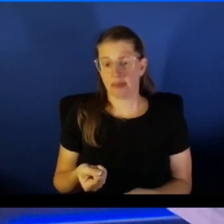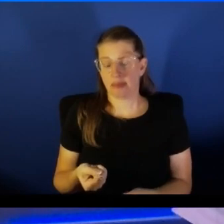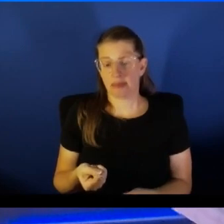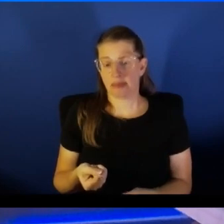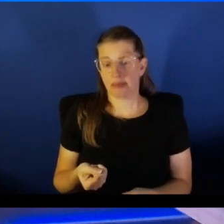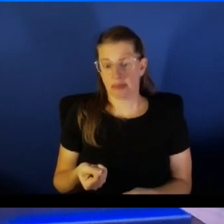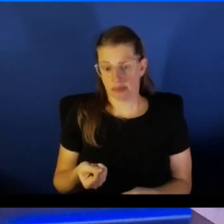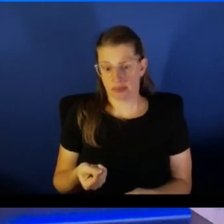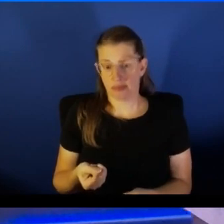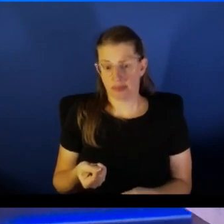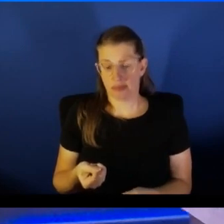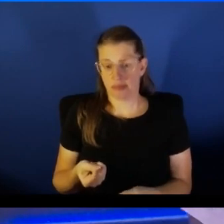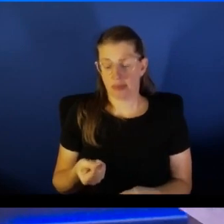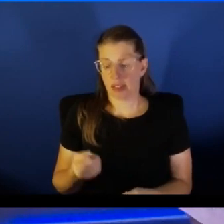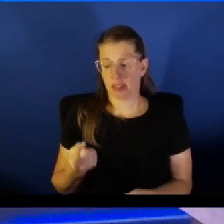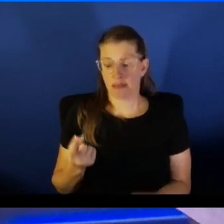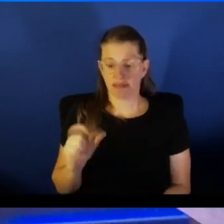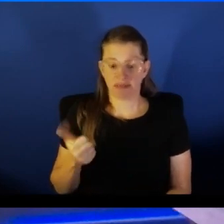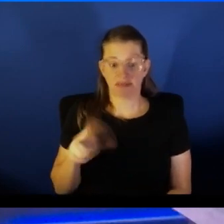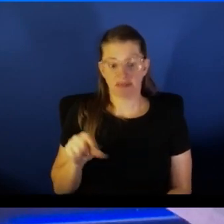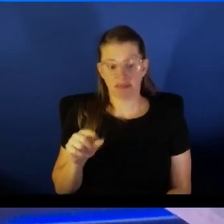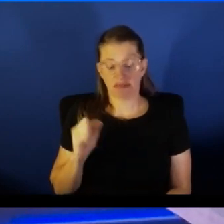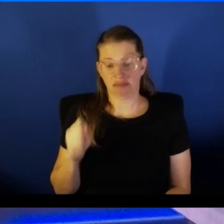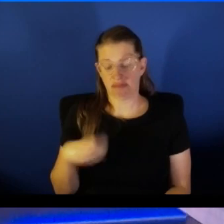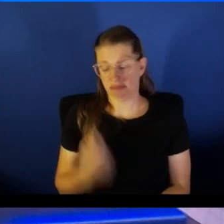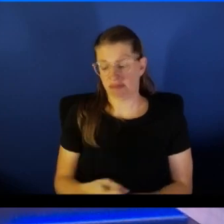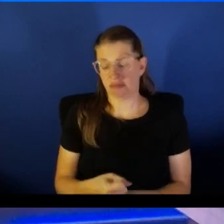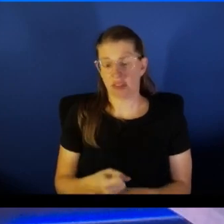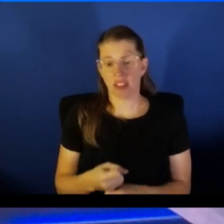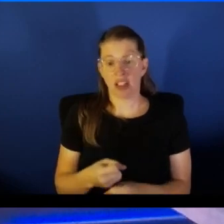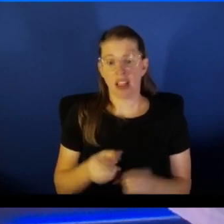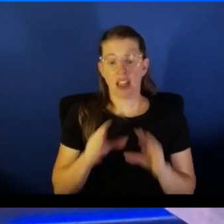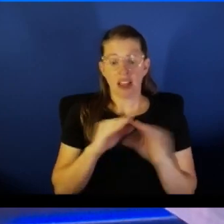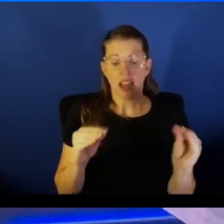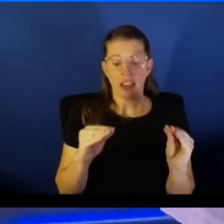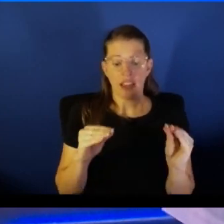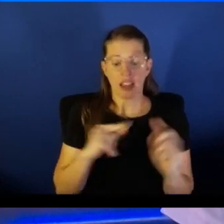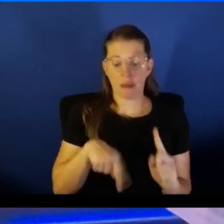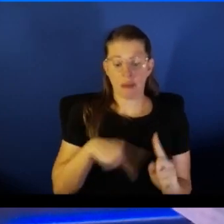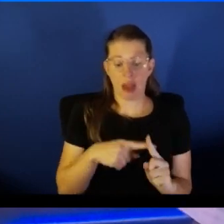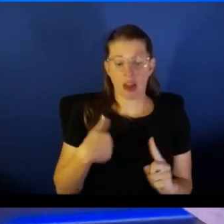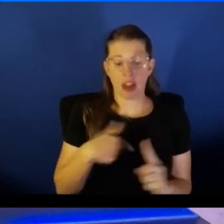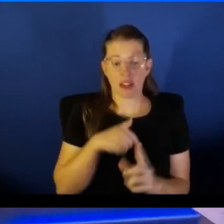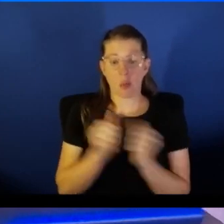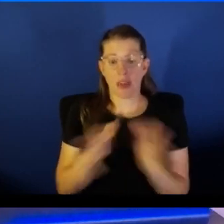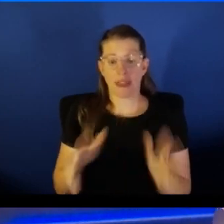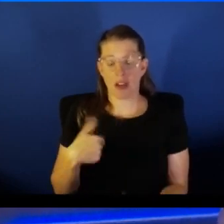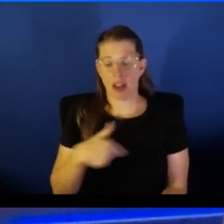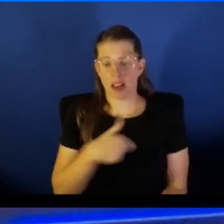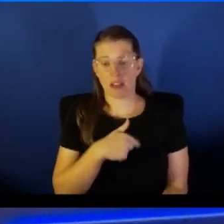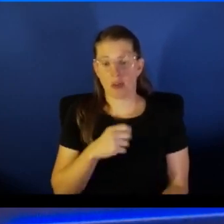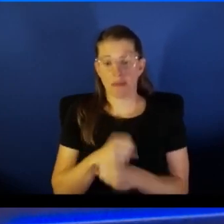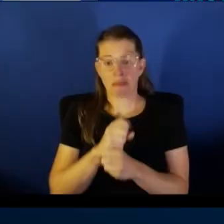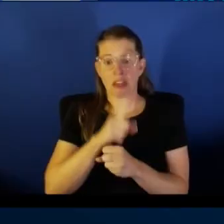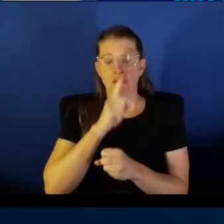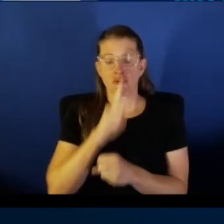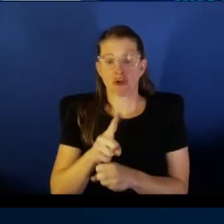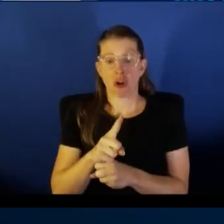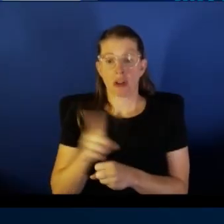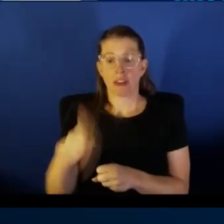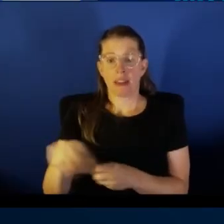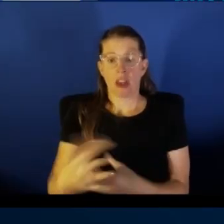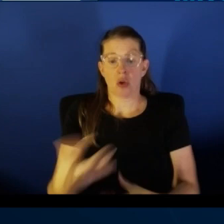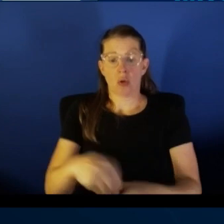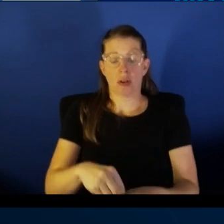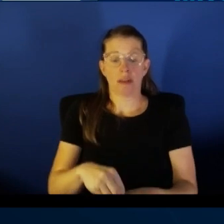multiple decades is nothing about us without us. So making sure we have their voice at the table. Thank you so much.